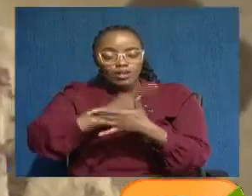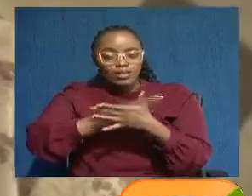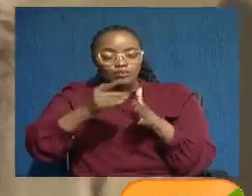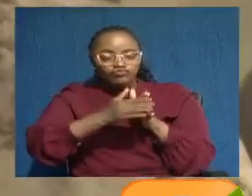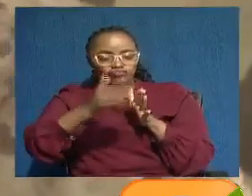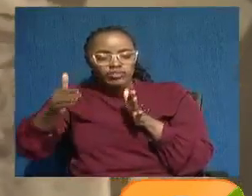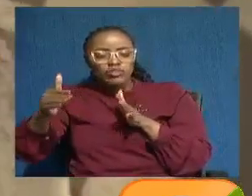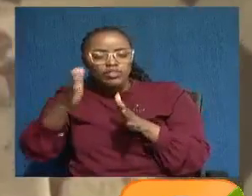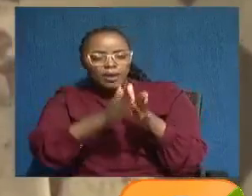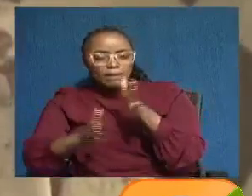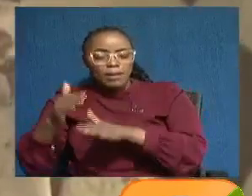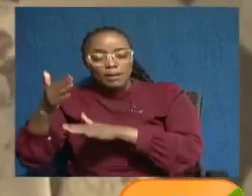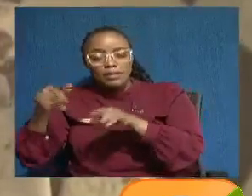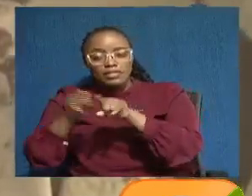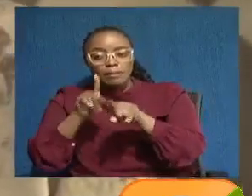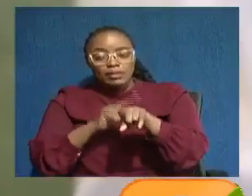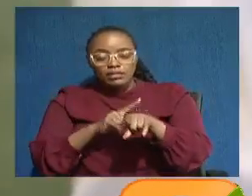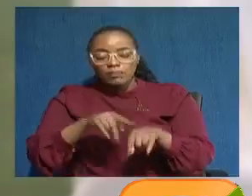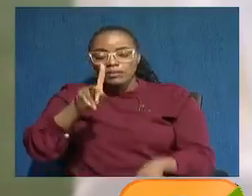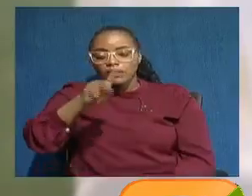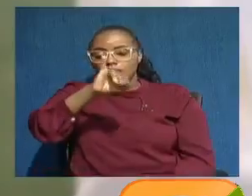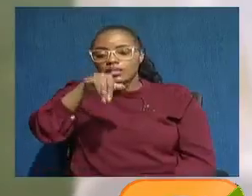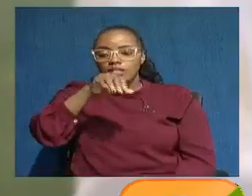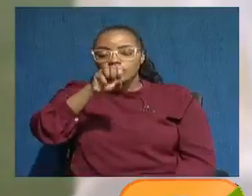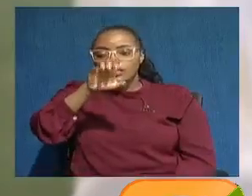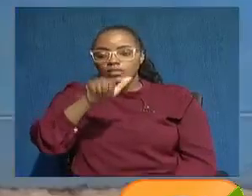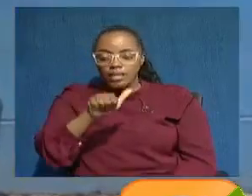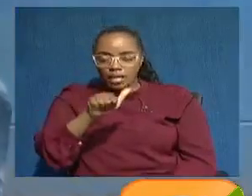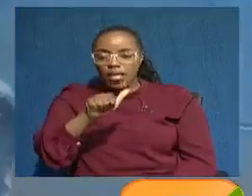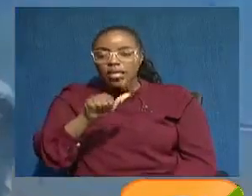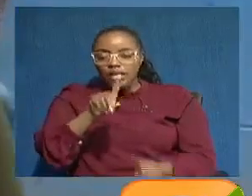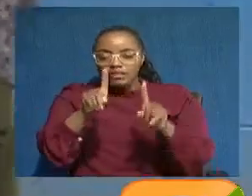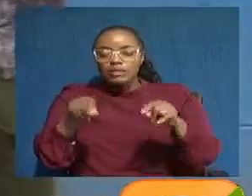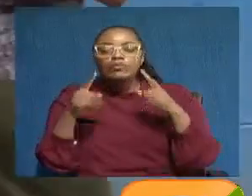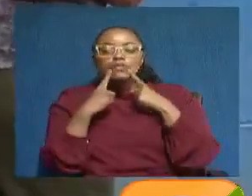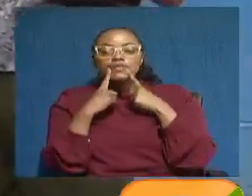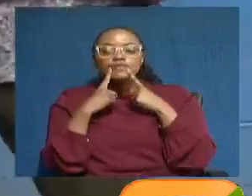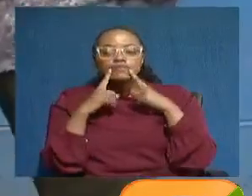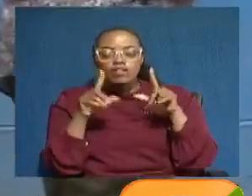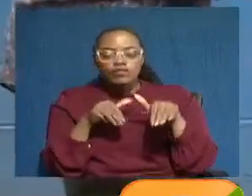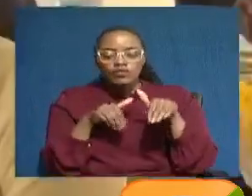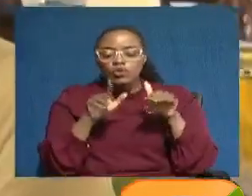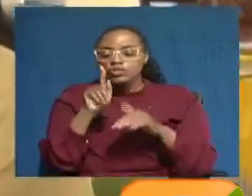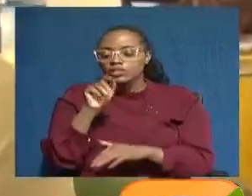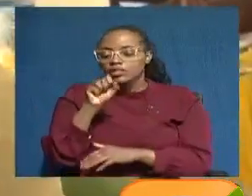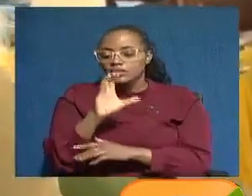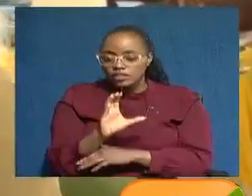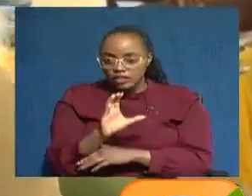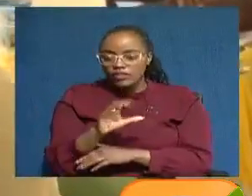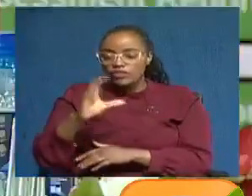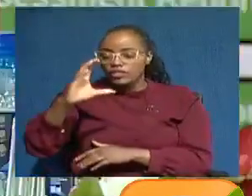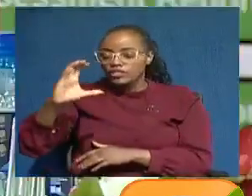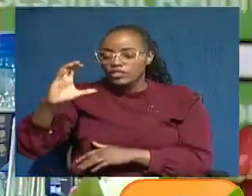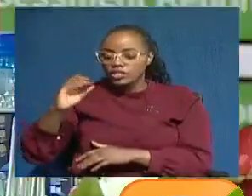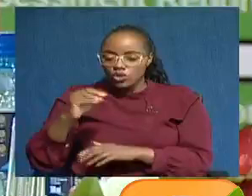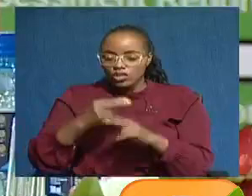intensive preparation just as the inaugural KGSEA results were released. According to TSC Chief Executive